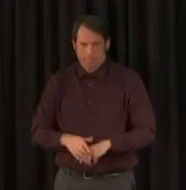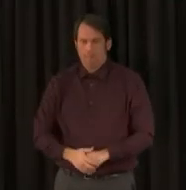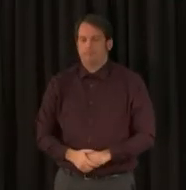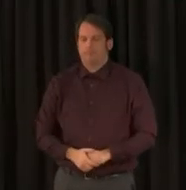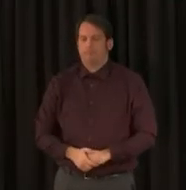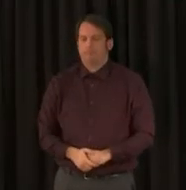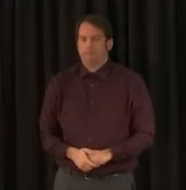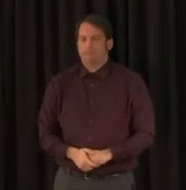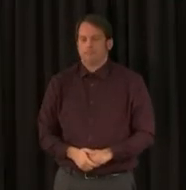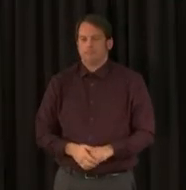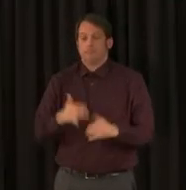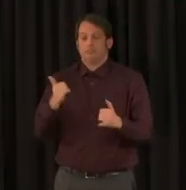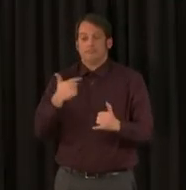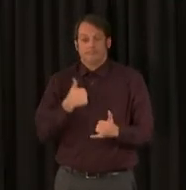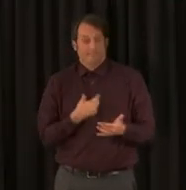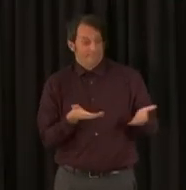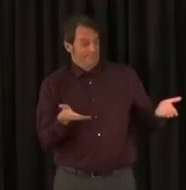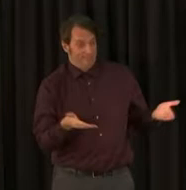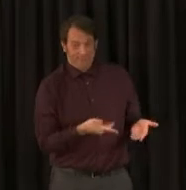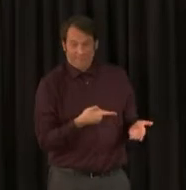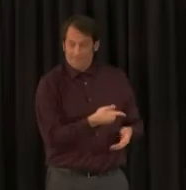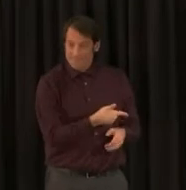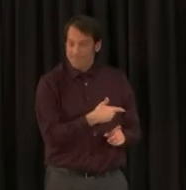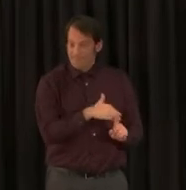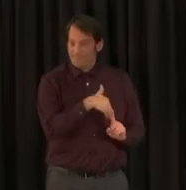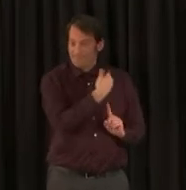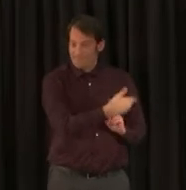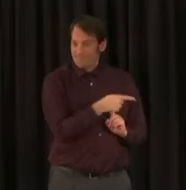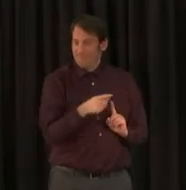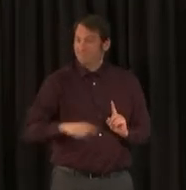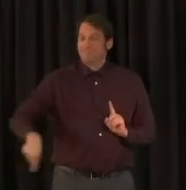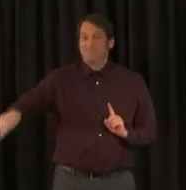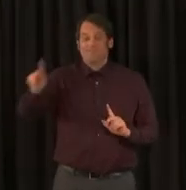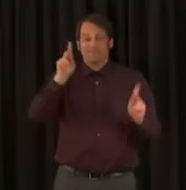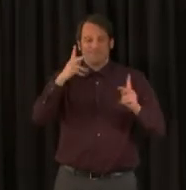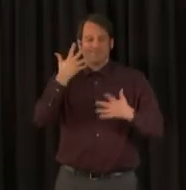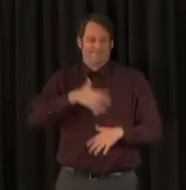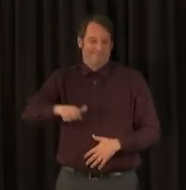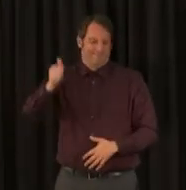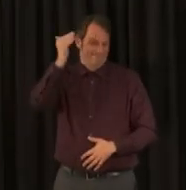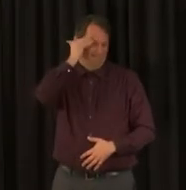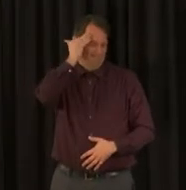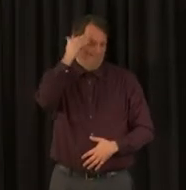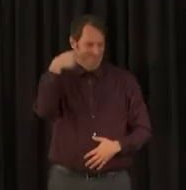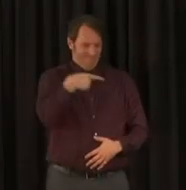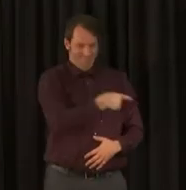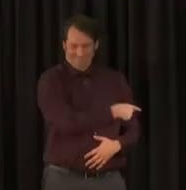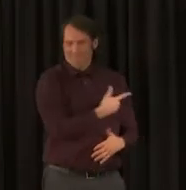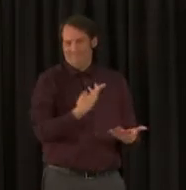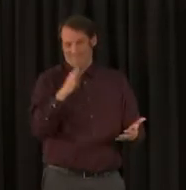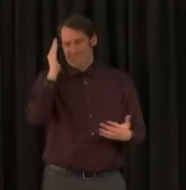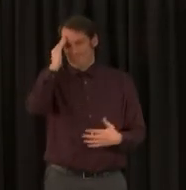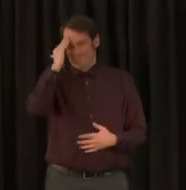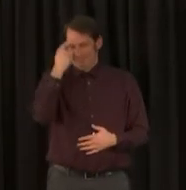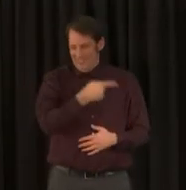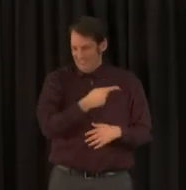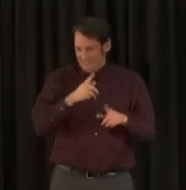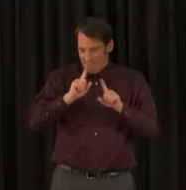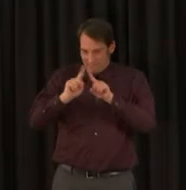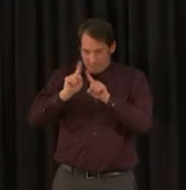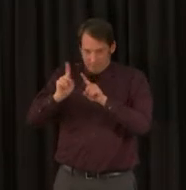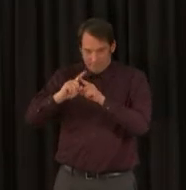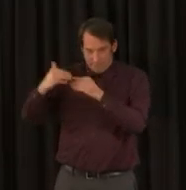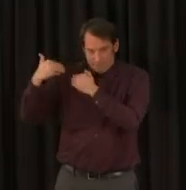that, I want to bring in our next guest, who is known to many in DC in his various roles as the city